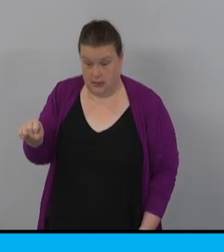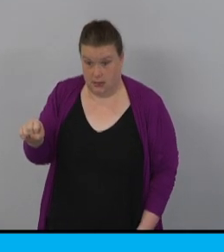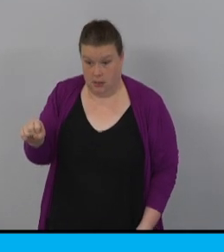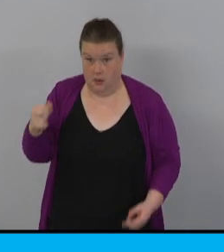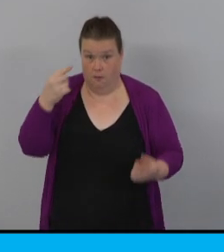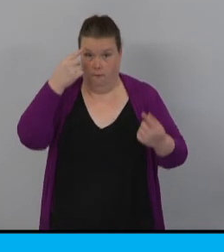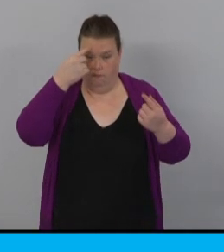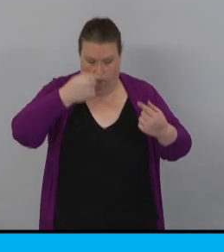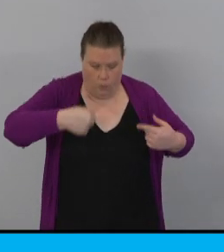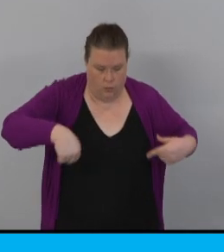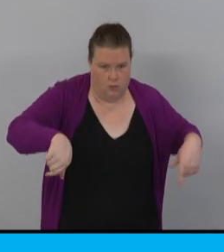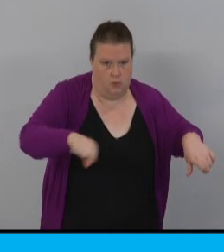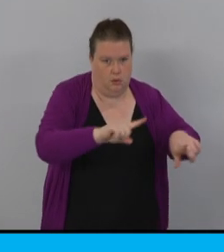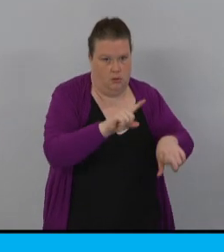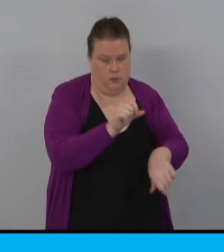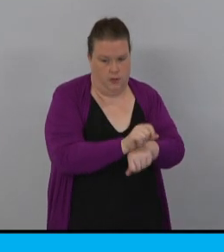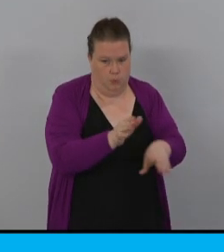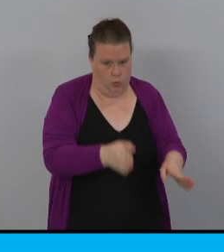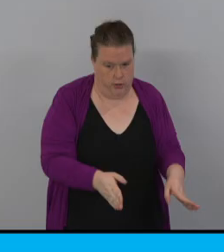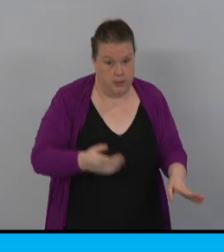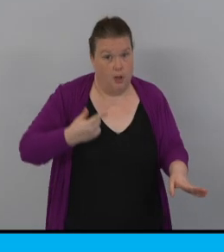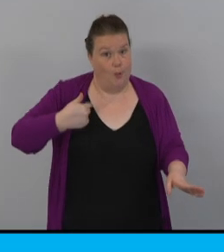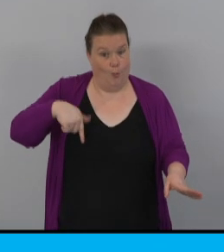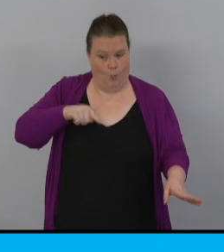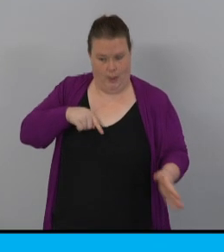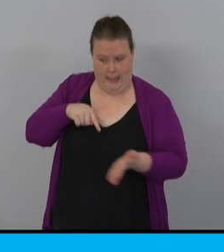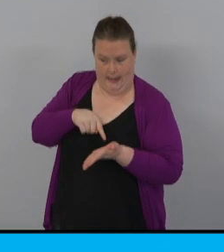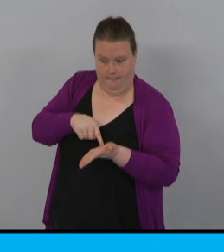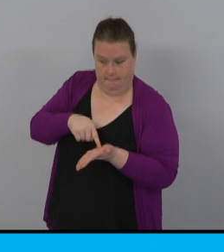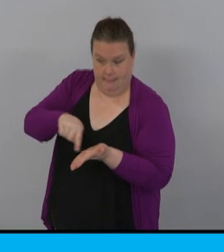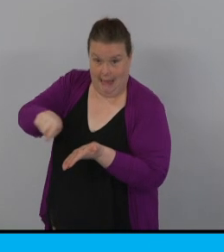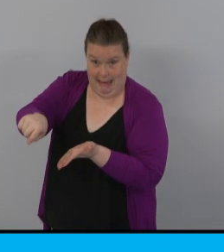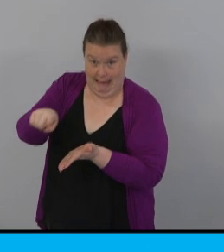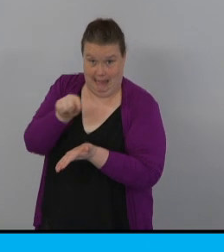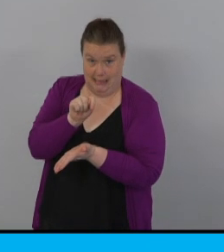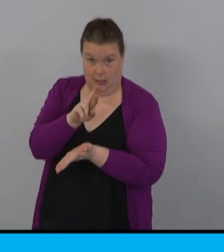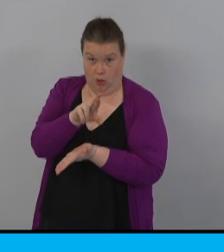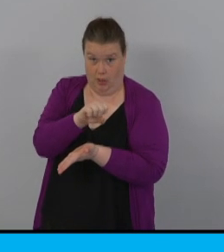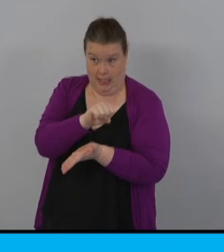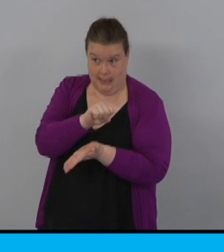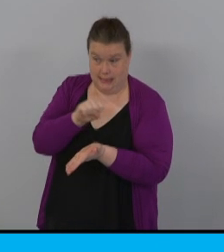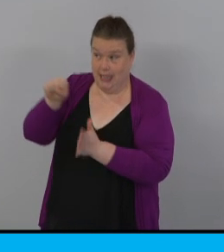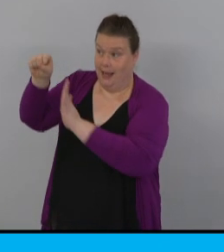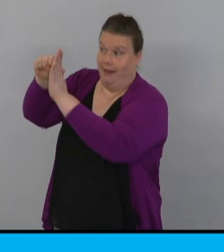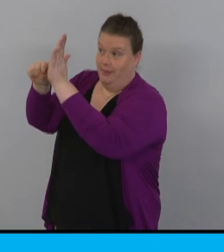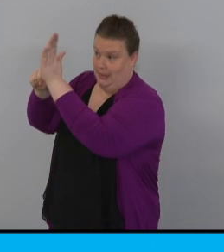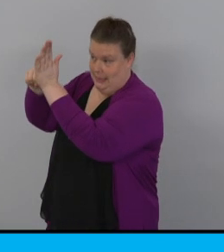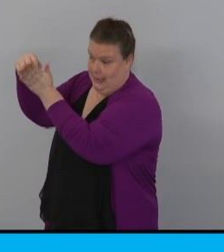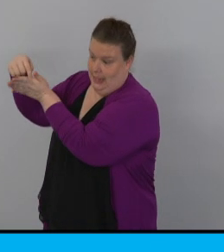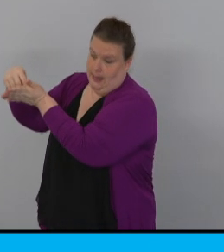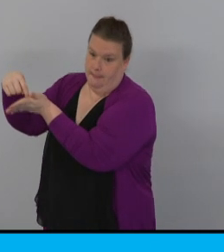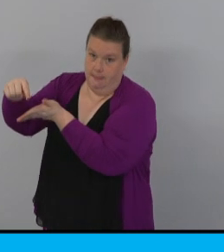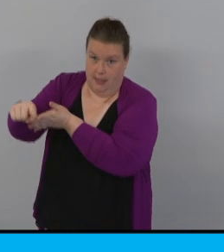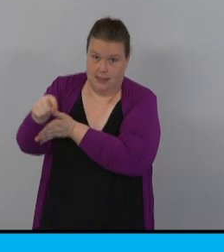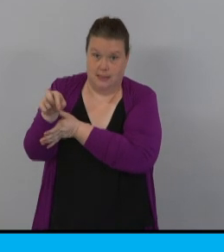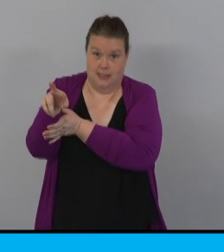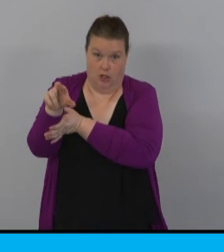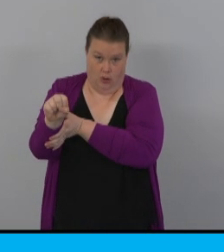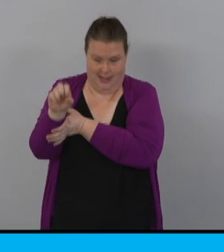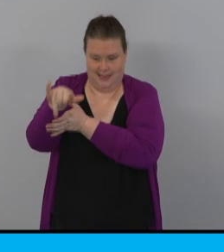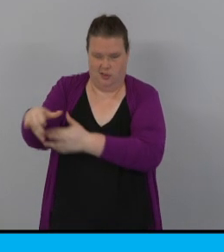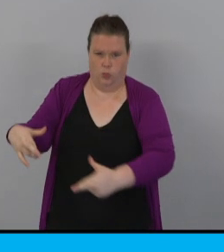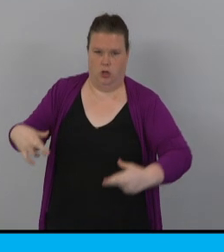pay in a portion of TRS, and then the state also contributes some towards our retirement